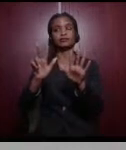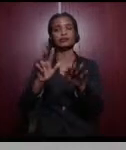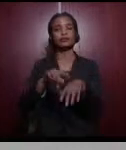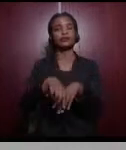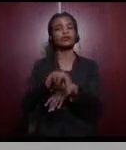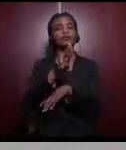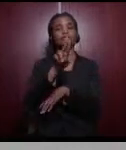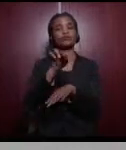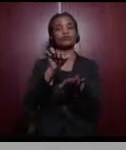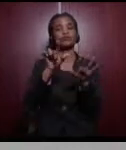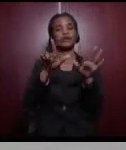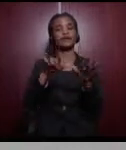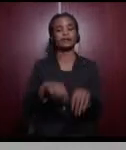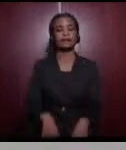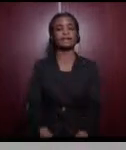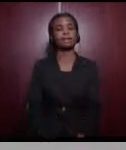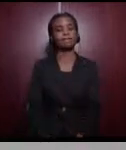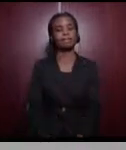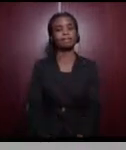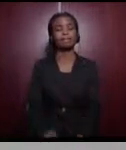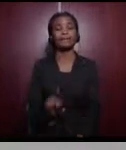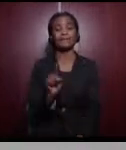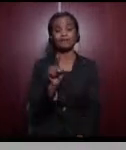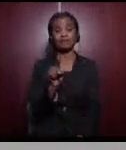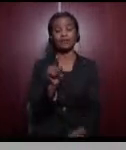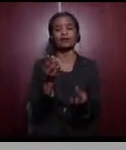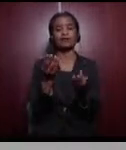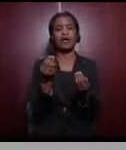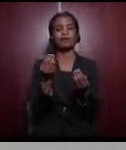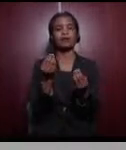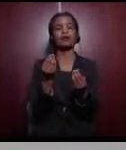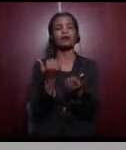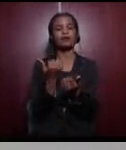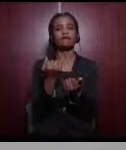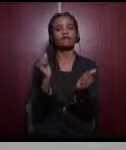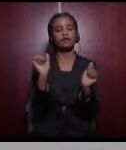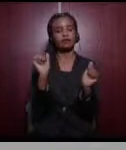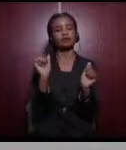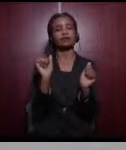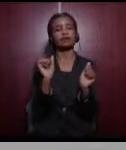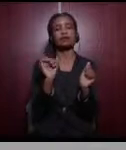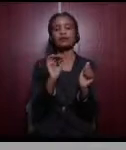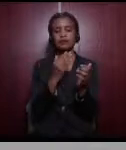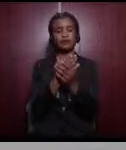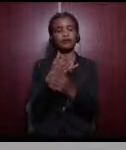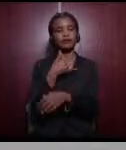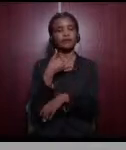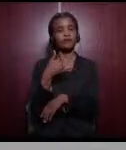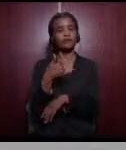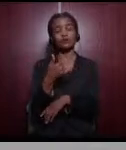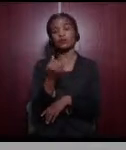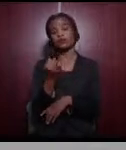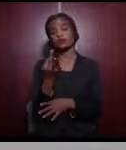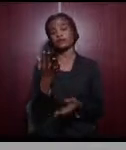8827. So ke nomoro ya mahala le ka e founela if you need